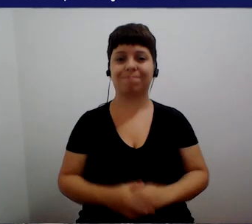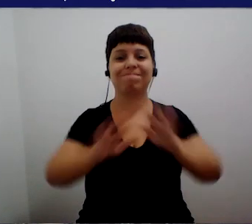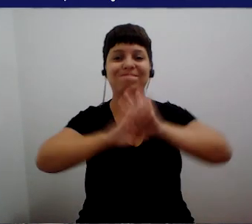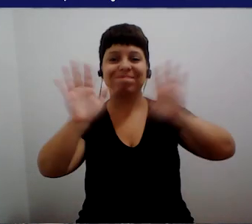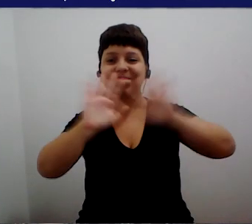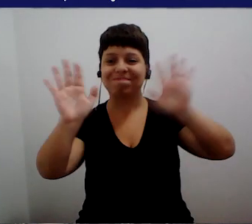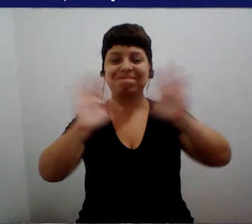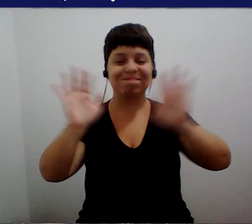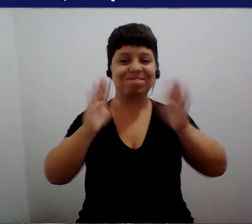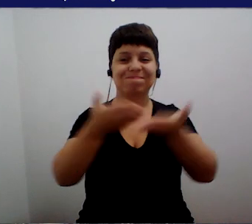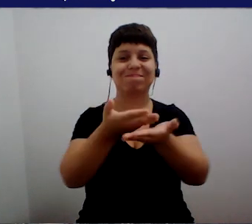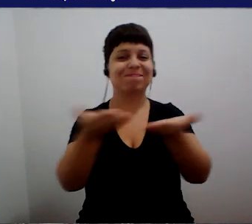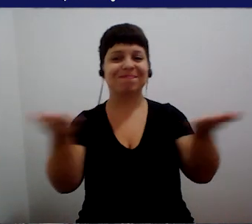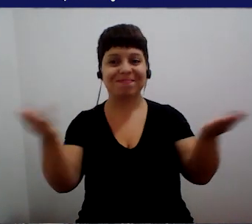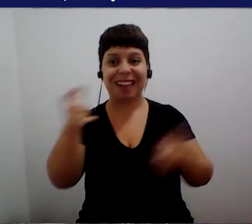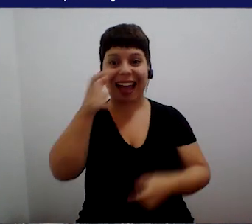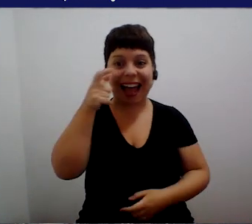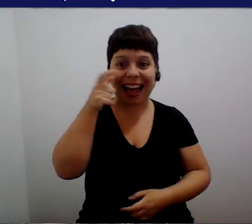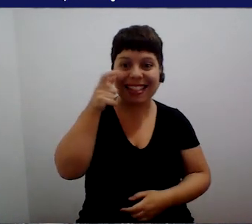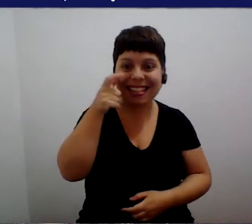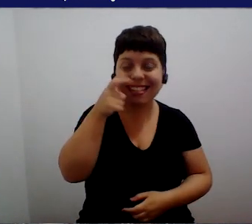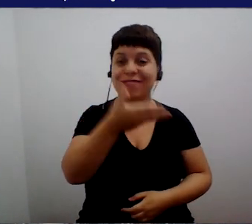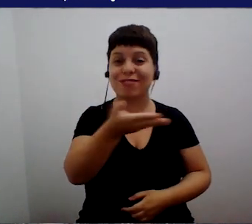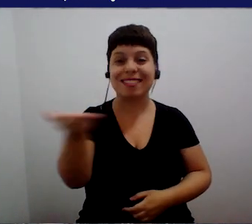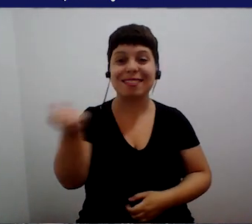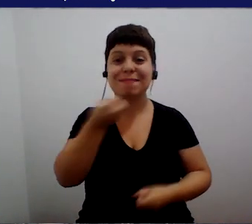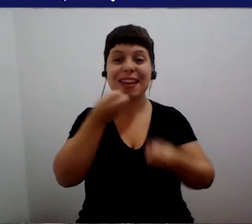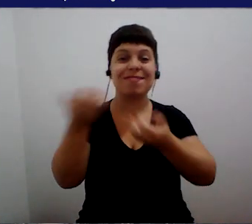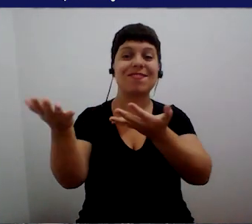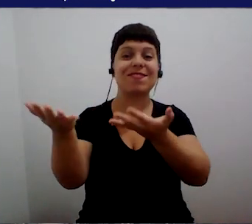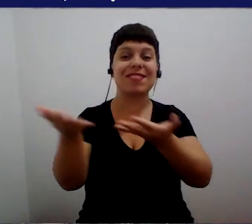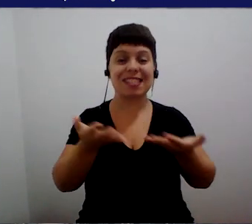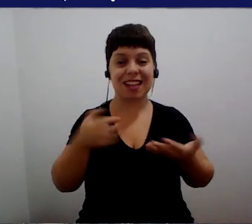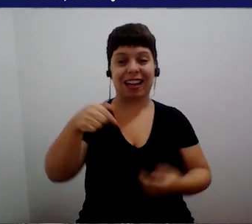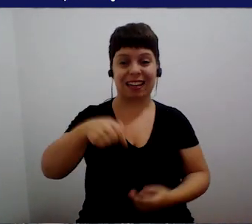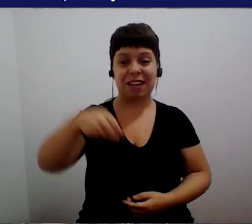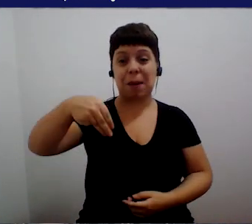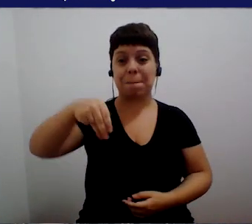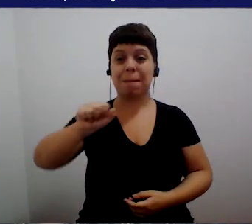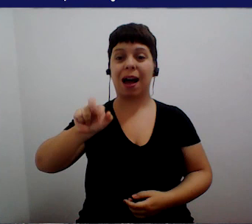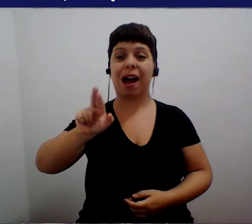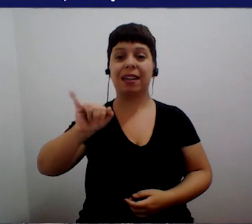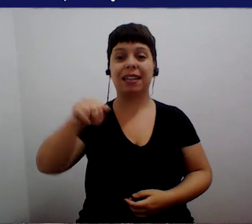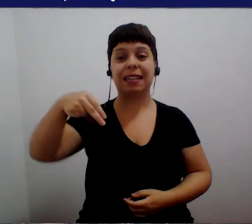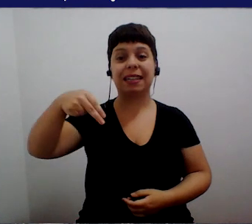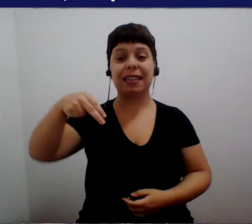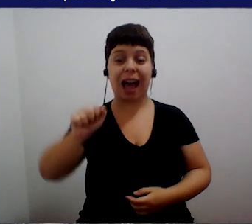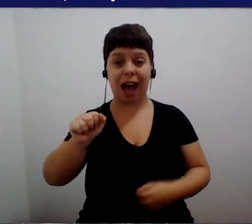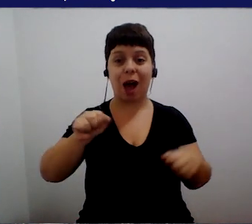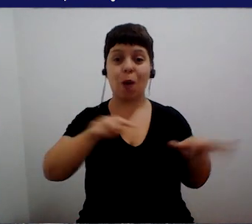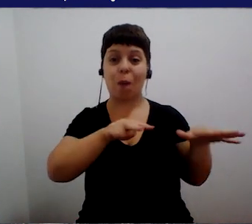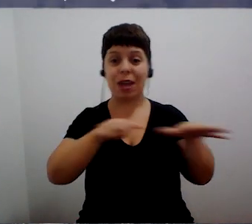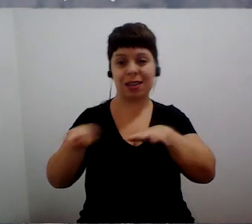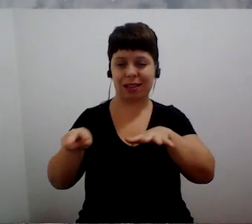Olá, olá, pessoas que estão nos assistindo, sejam todas bem-vindas à Marina Wake 2021. Esse evento que